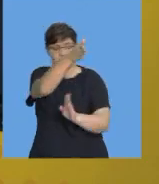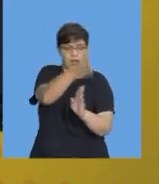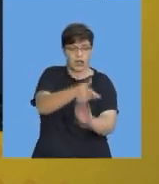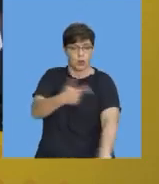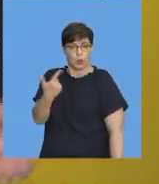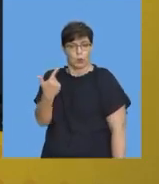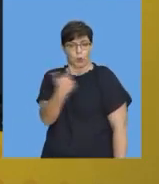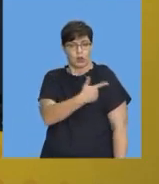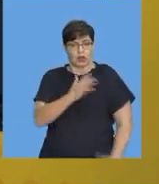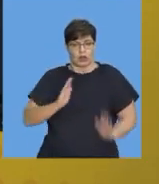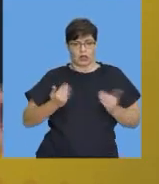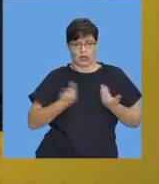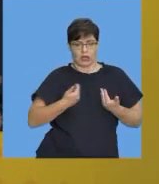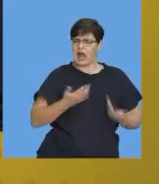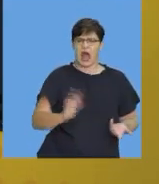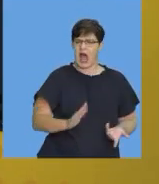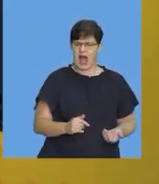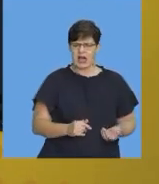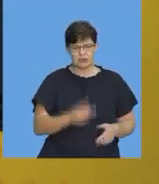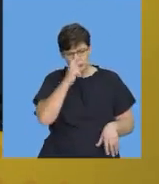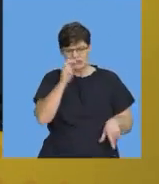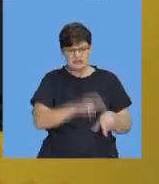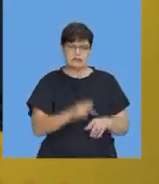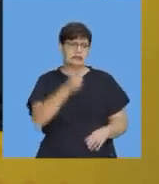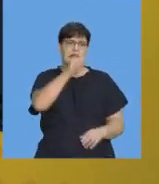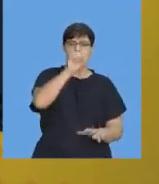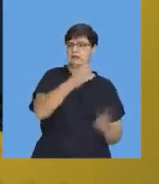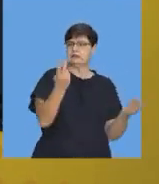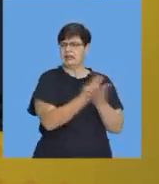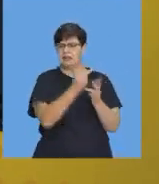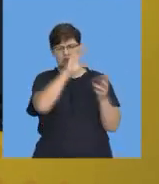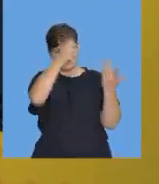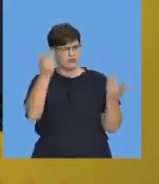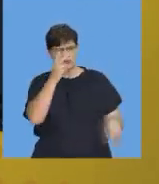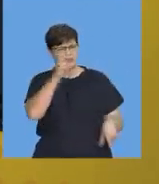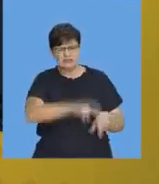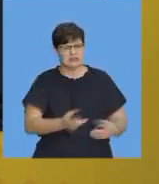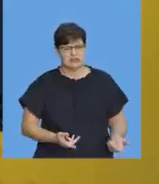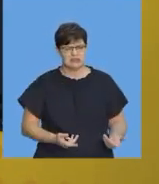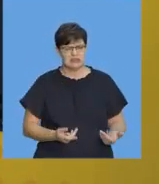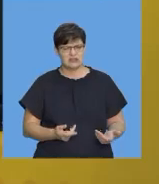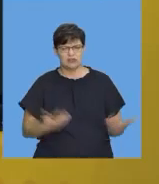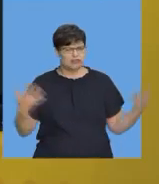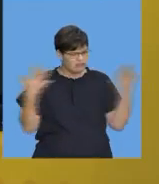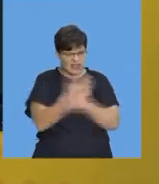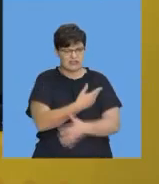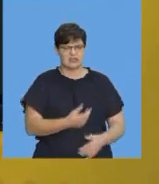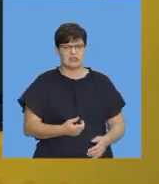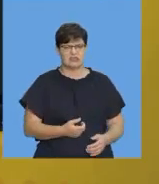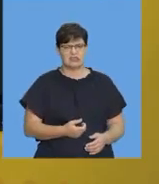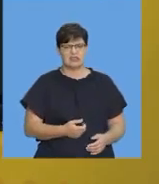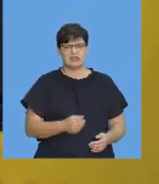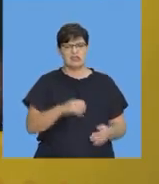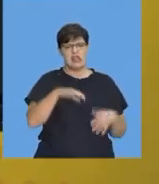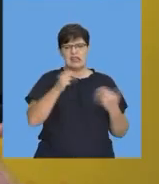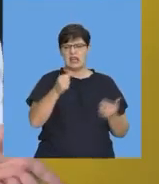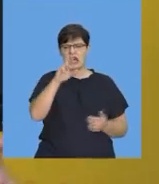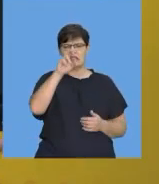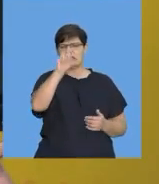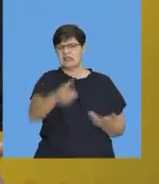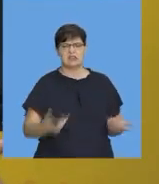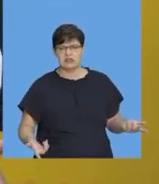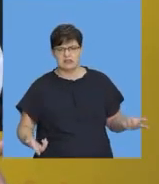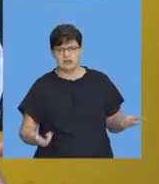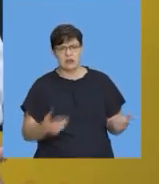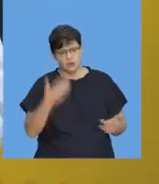So, and even you don't have to label the account as SARS, like I've done here, SARS income. No, you just put there S in IT because you know exactly